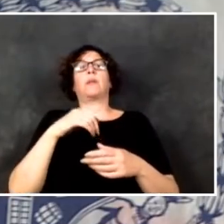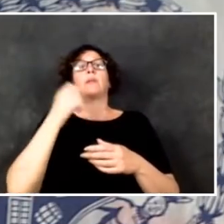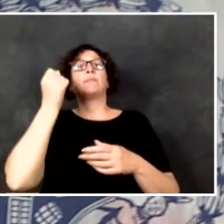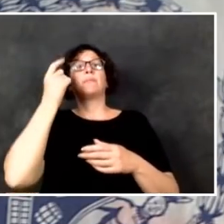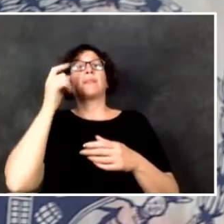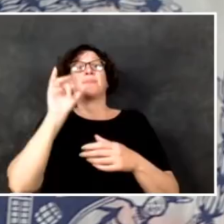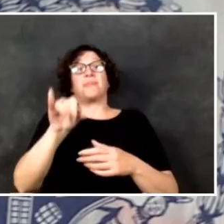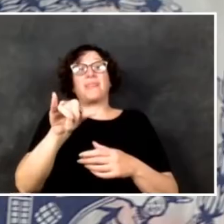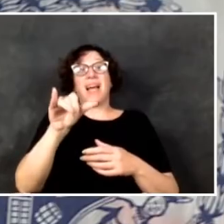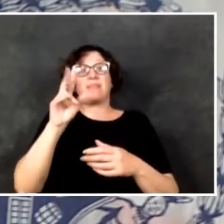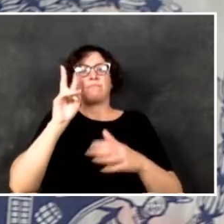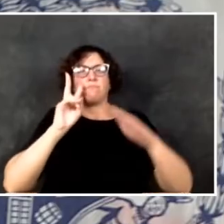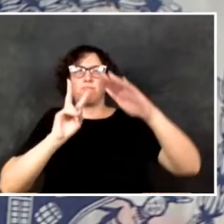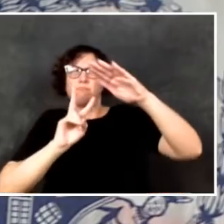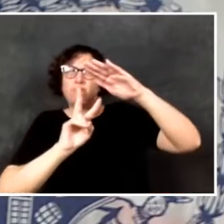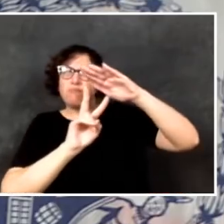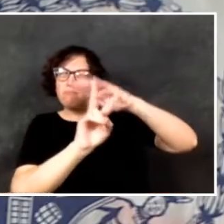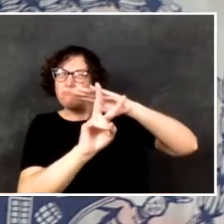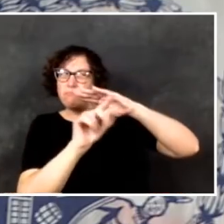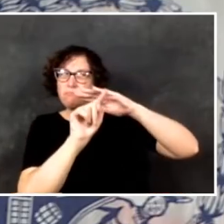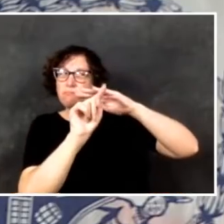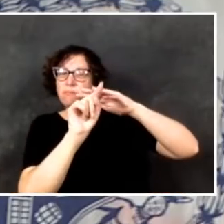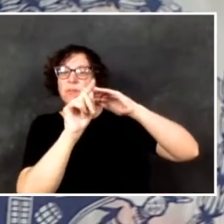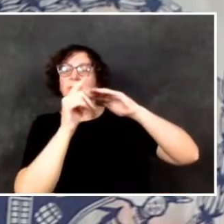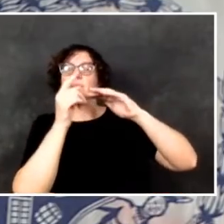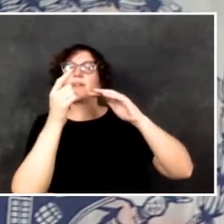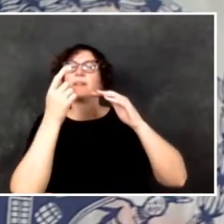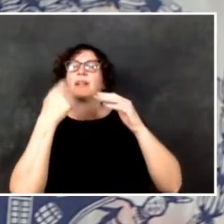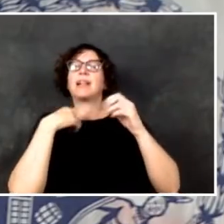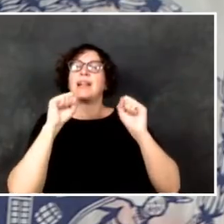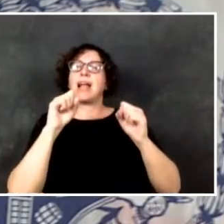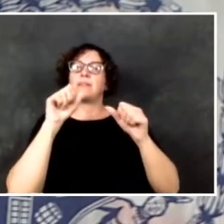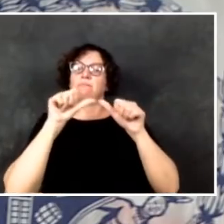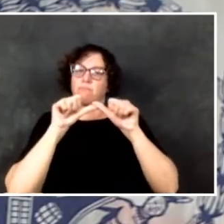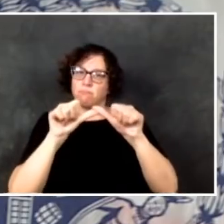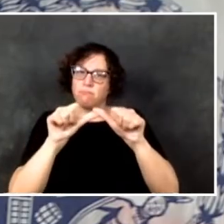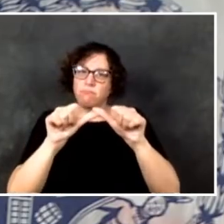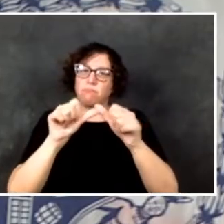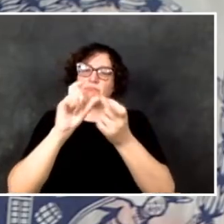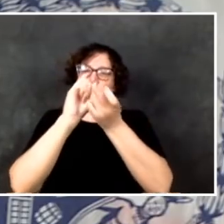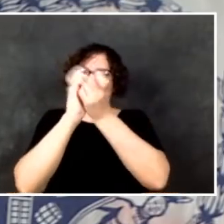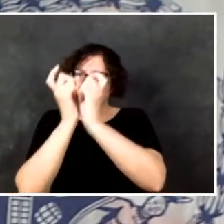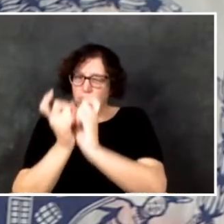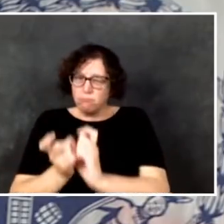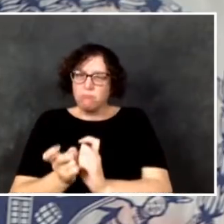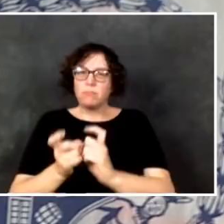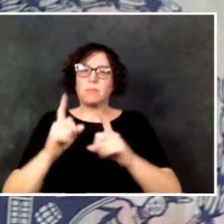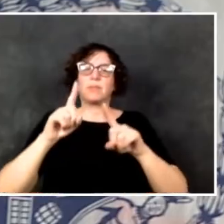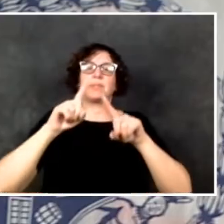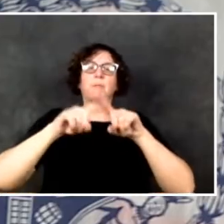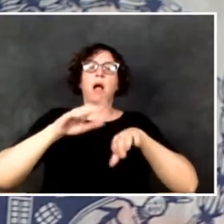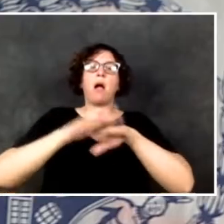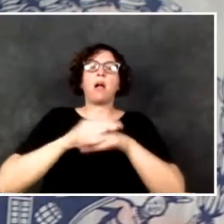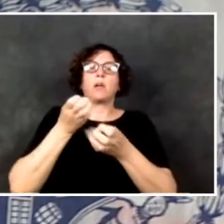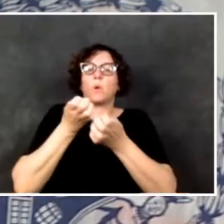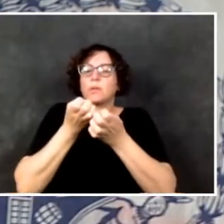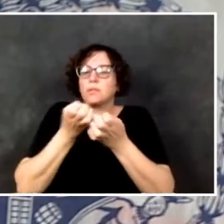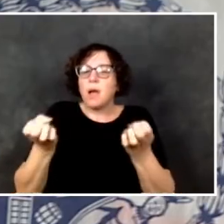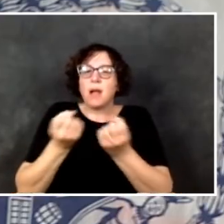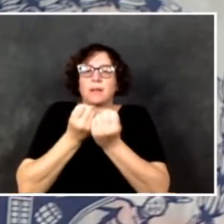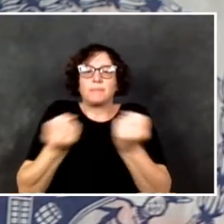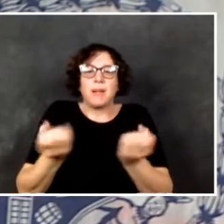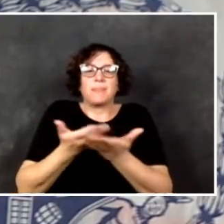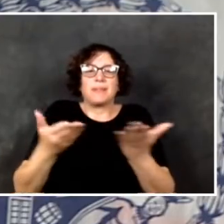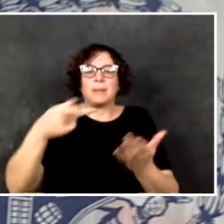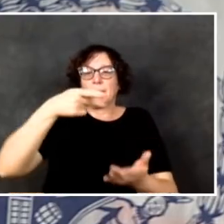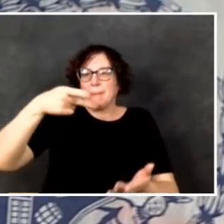to adjust for according to supply. So we need to make sure the testing capacity is there. We need to make sure the PPEs are there to protect the people doing